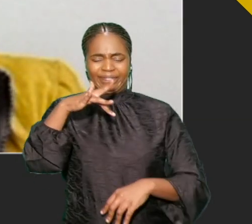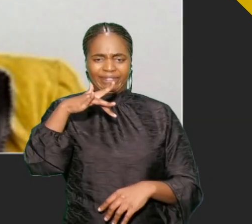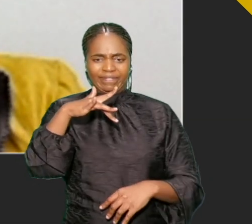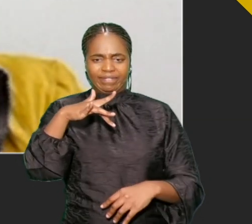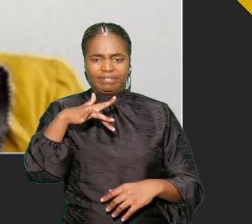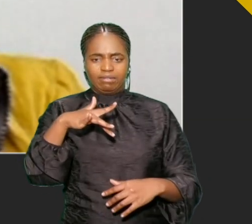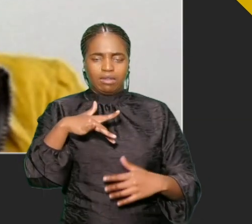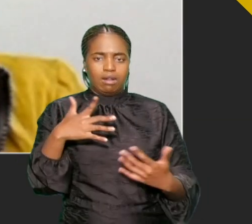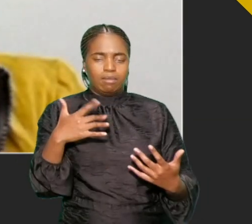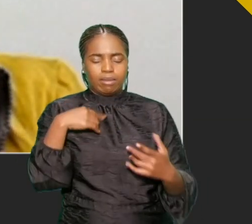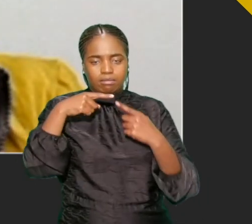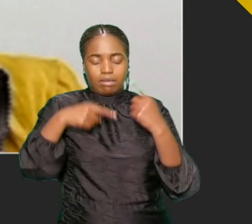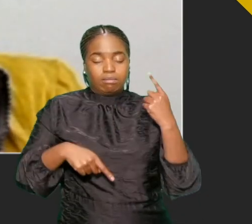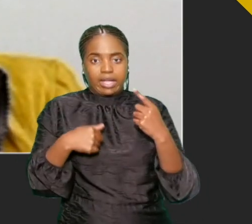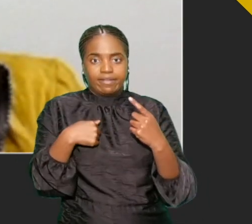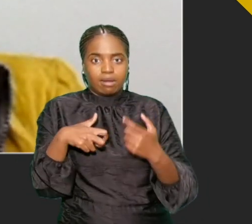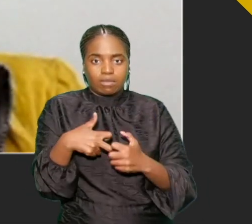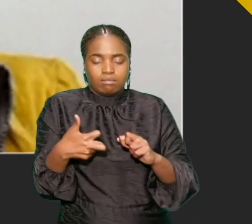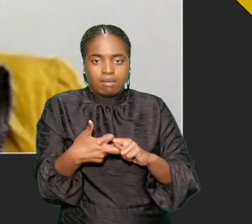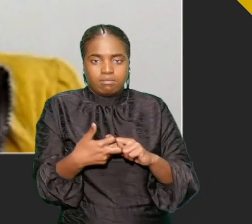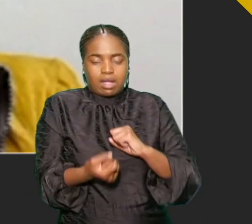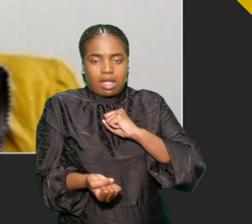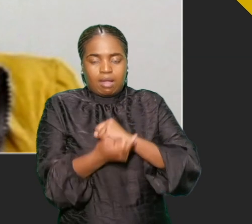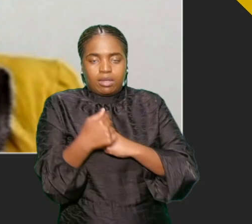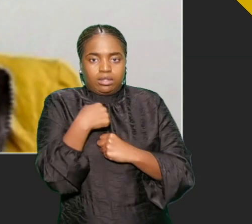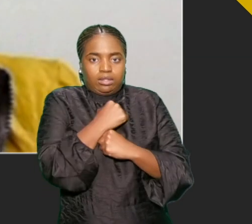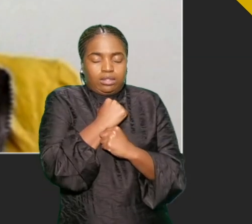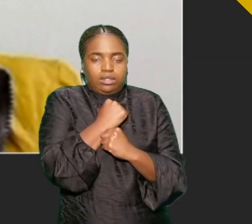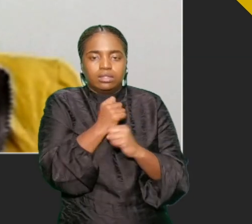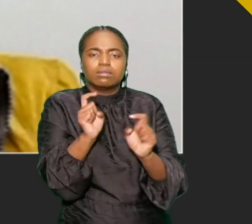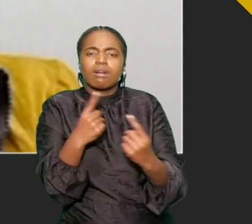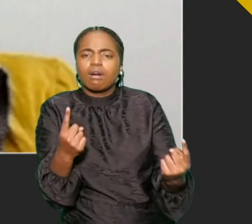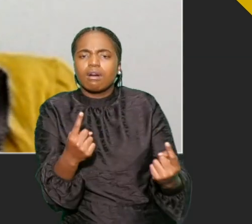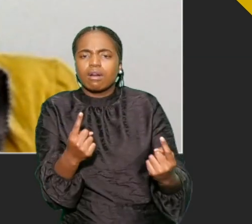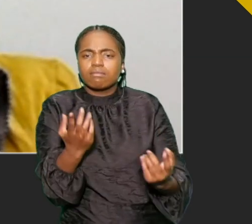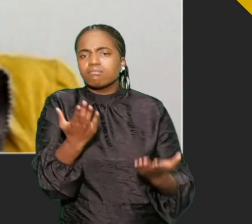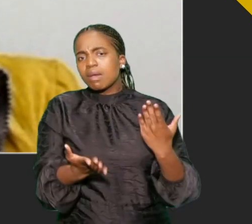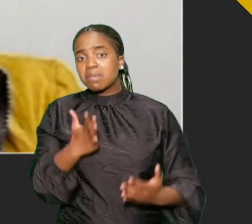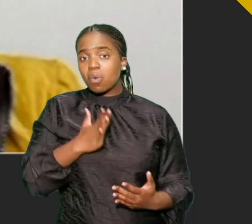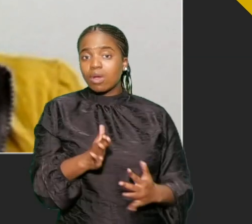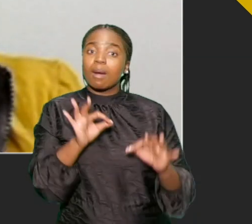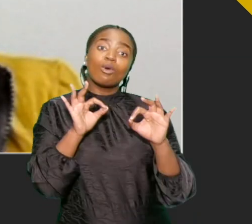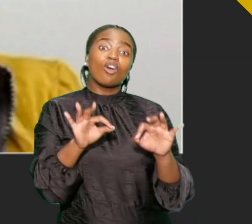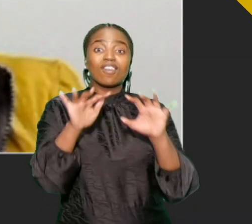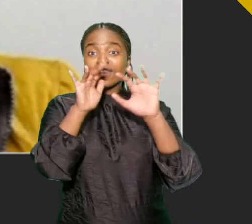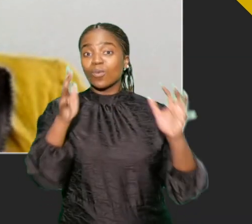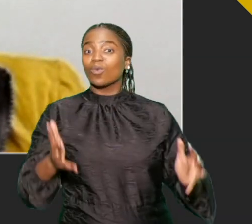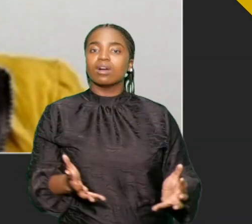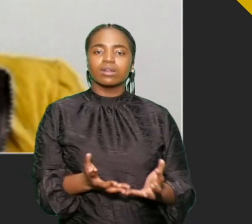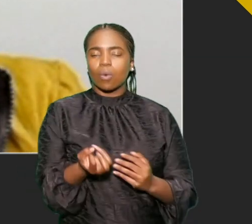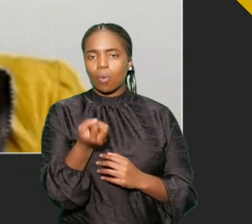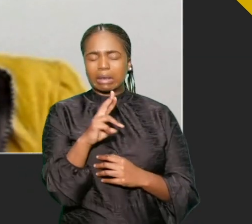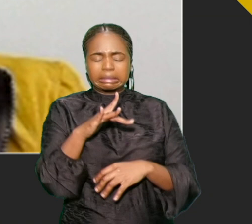by neurotic. If they go through a crisis, they might struggle because maybe they want a perfect world, or they